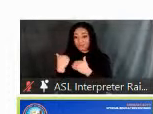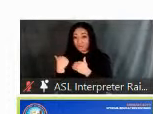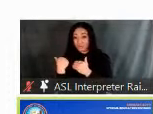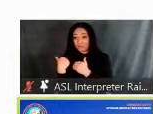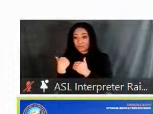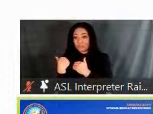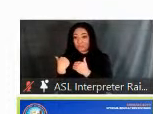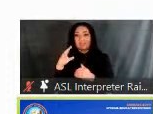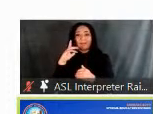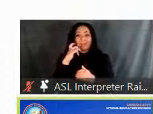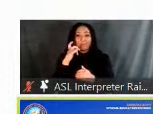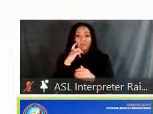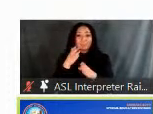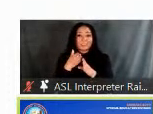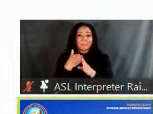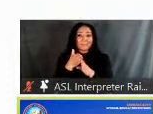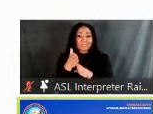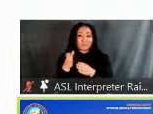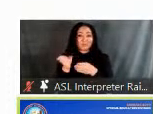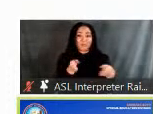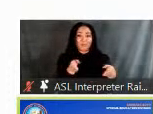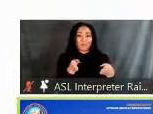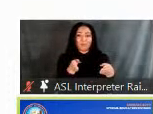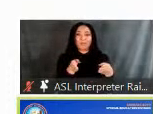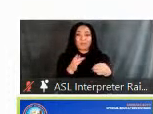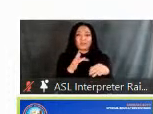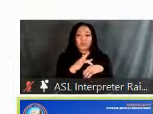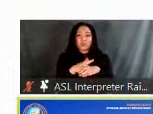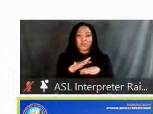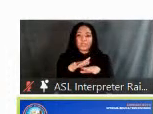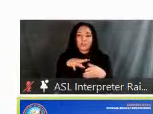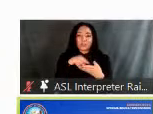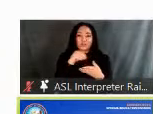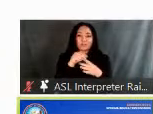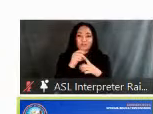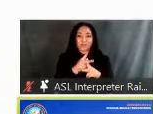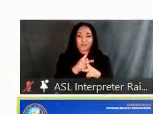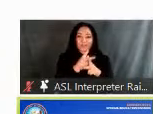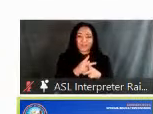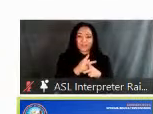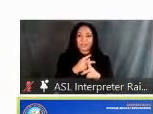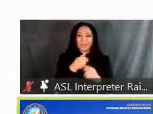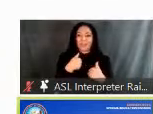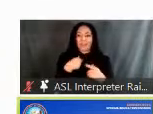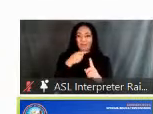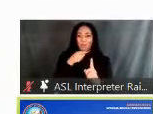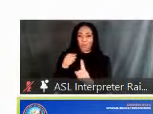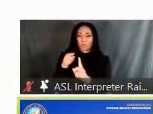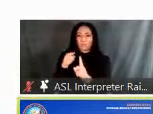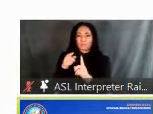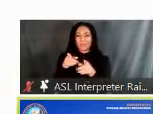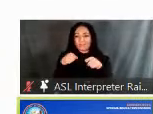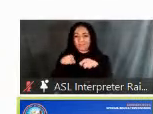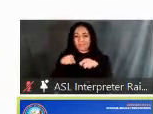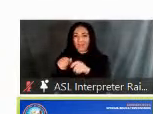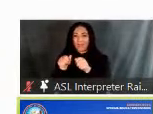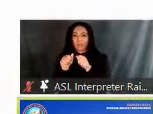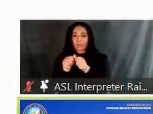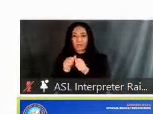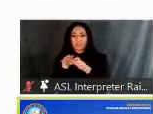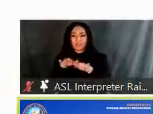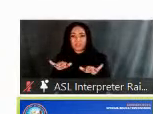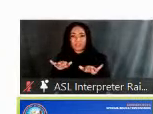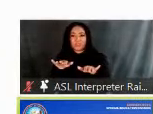Master Plan for Early Learning and Care includes goals that align with the inclusion of children with disabilities.